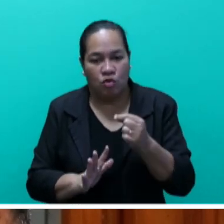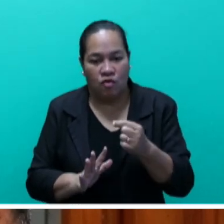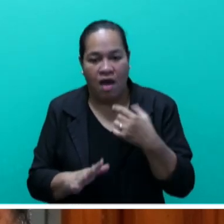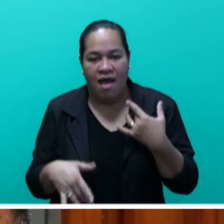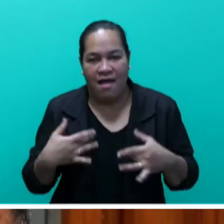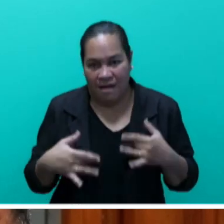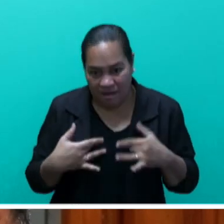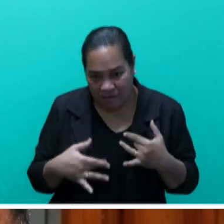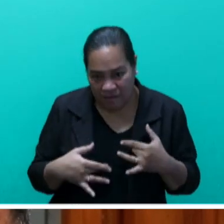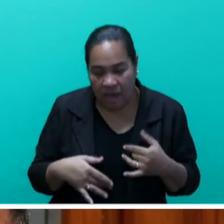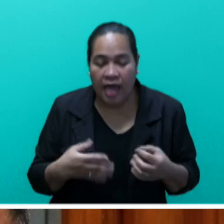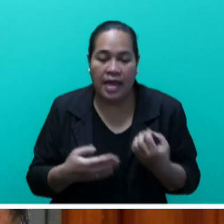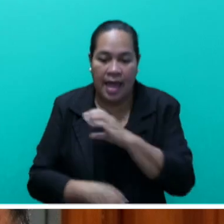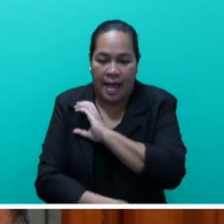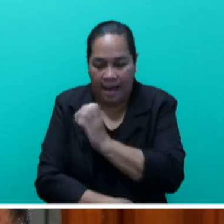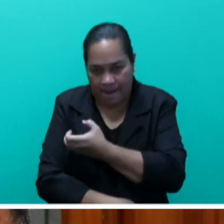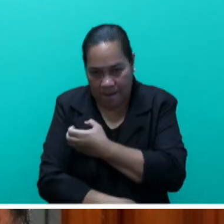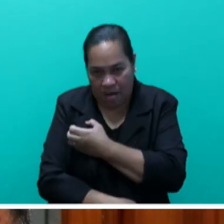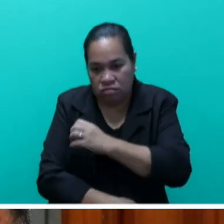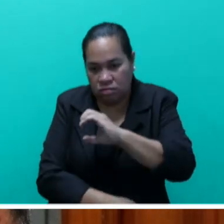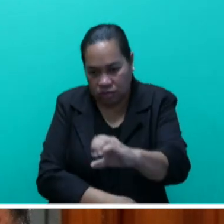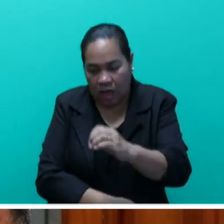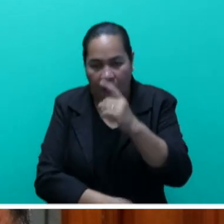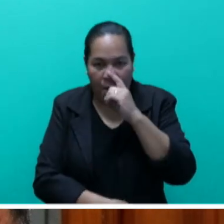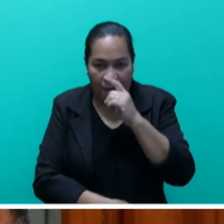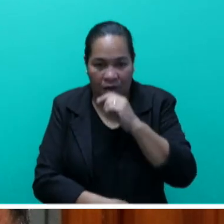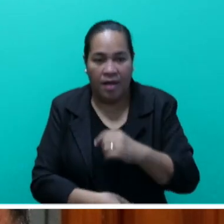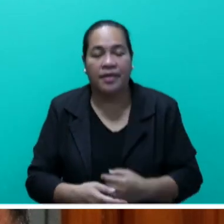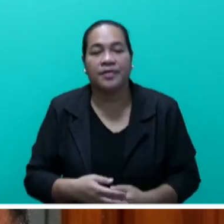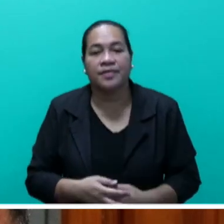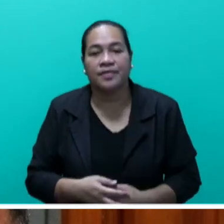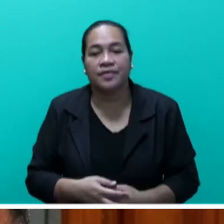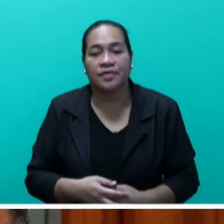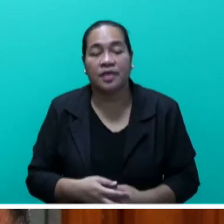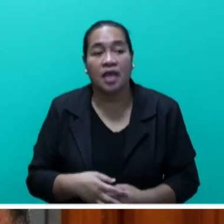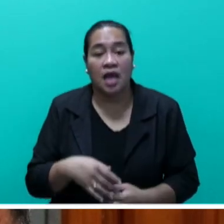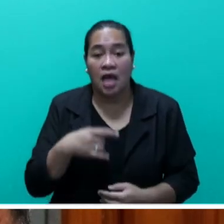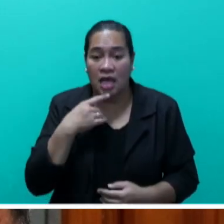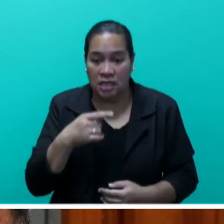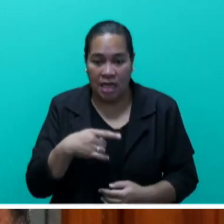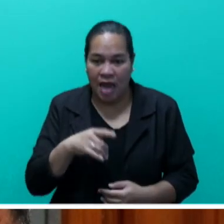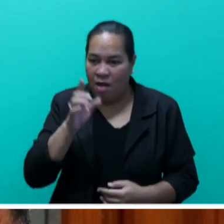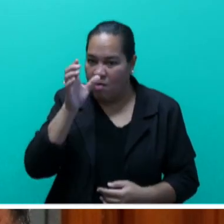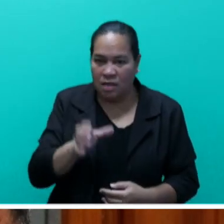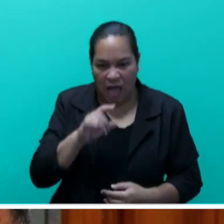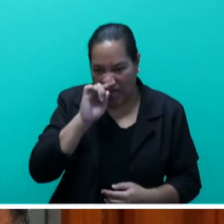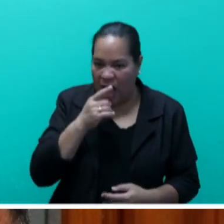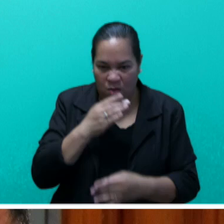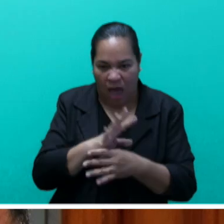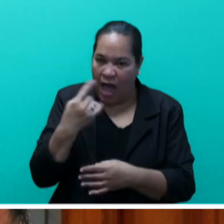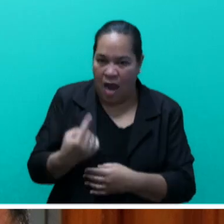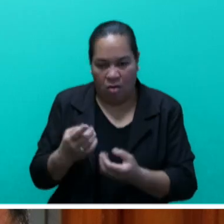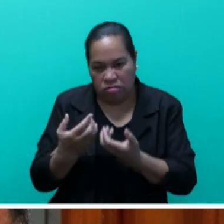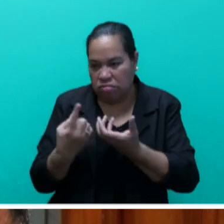empowering our people. Mr. Speaker, sir, indeed no man is an island, and the announcement that the government